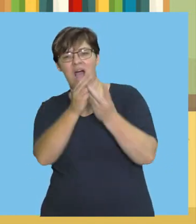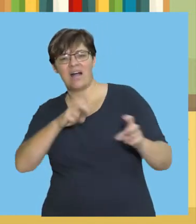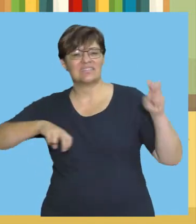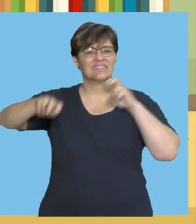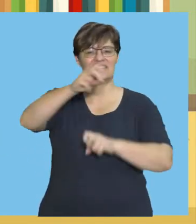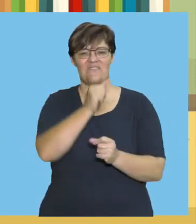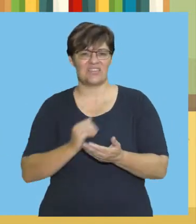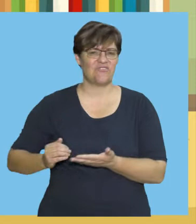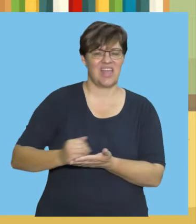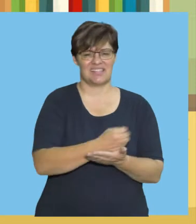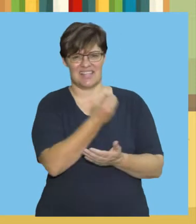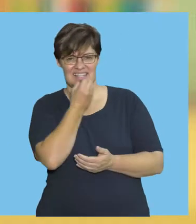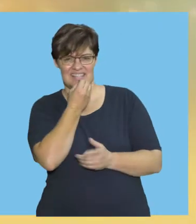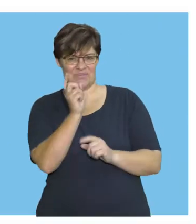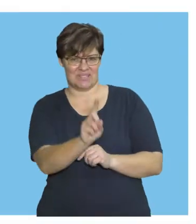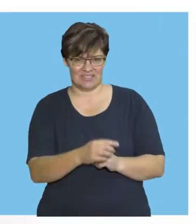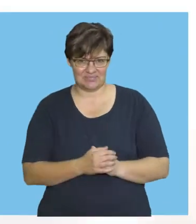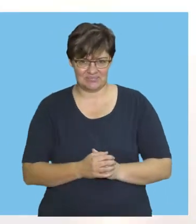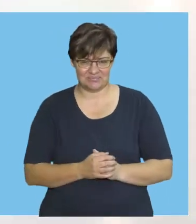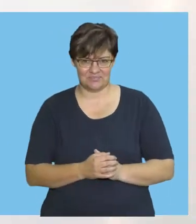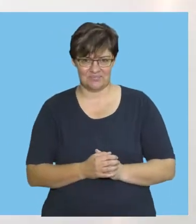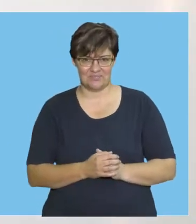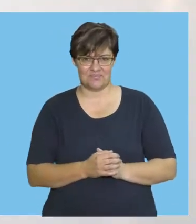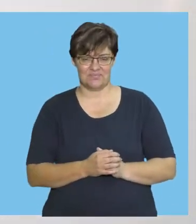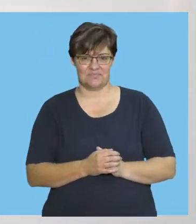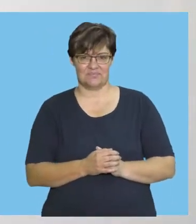Around the World fundraiser.